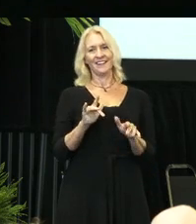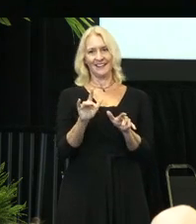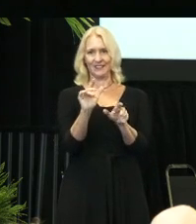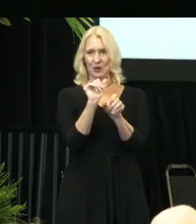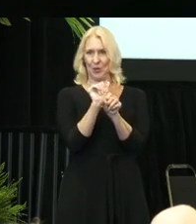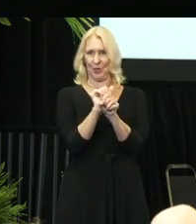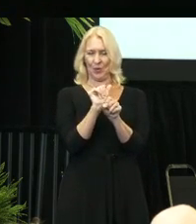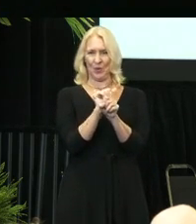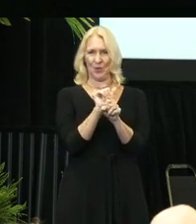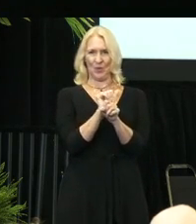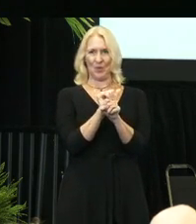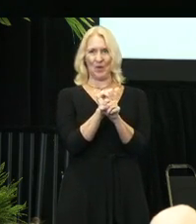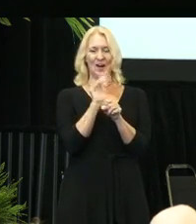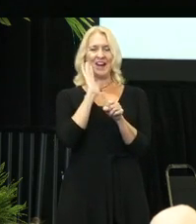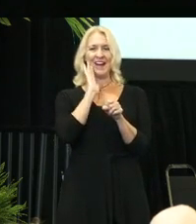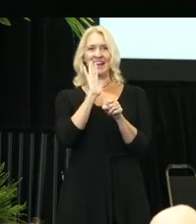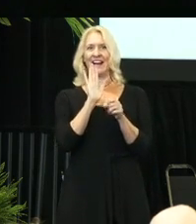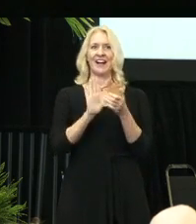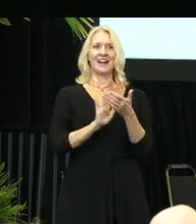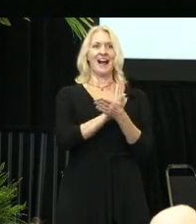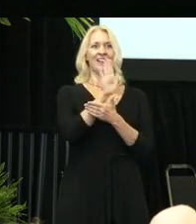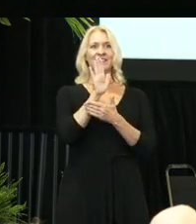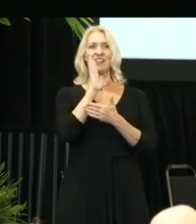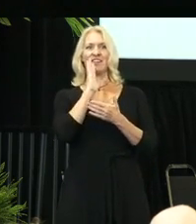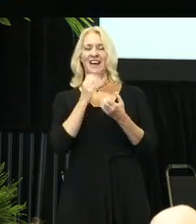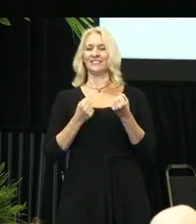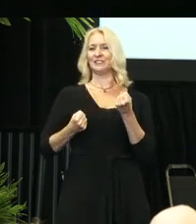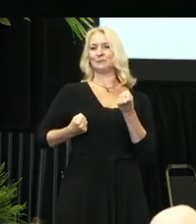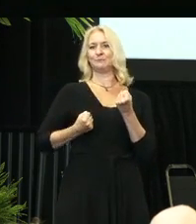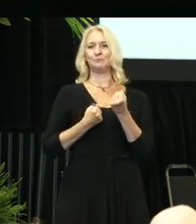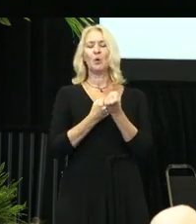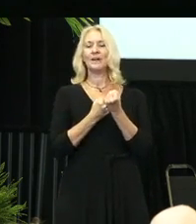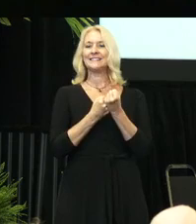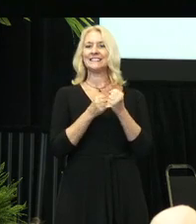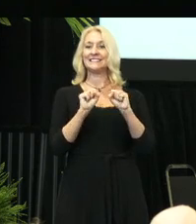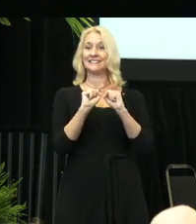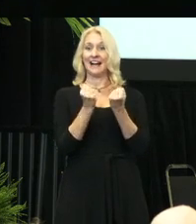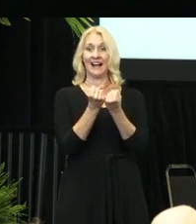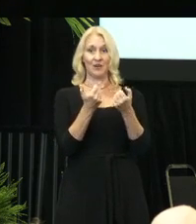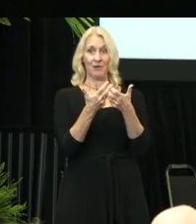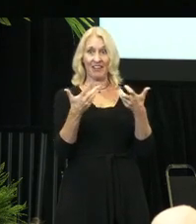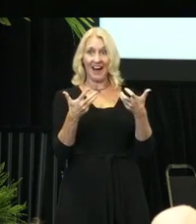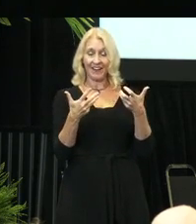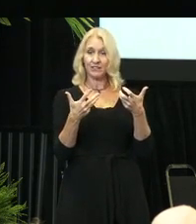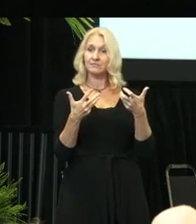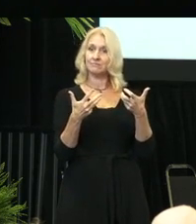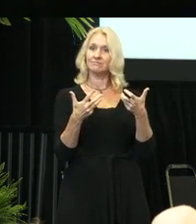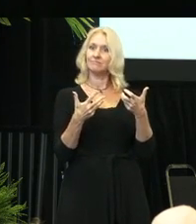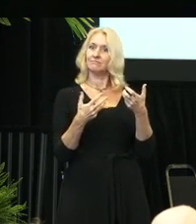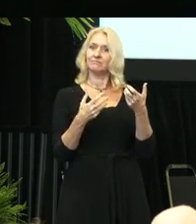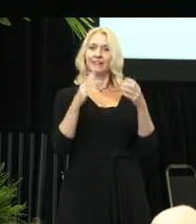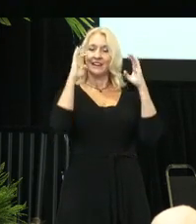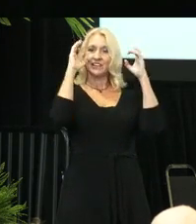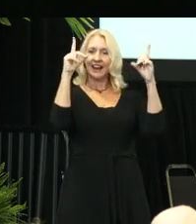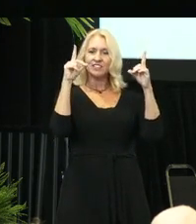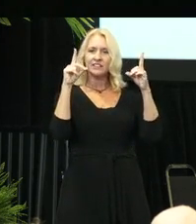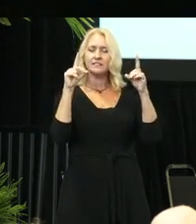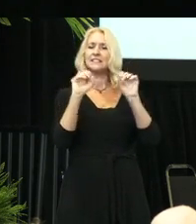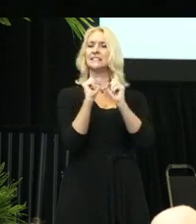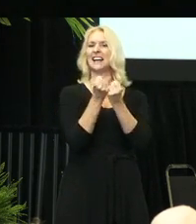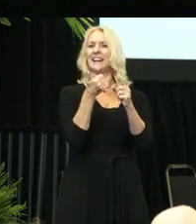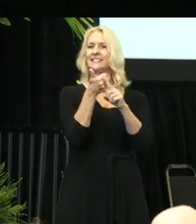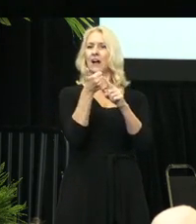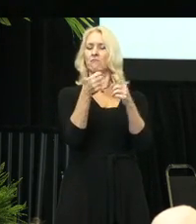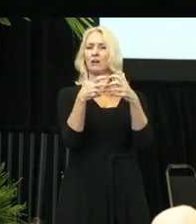forms a central pillar of society. And without that pillar, society would crumble. We have a very, very important job ahead of us, and it